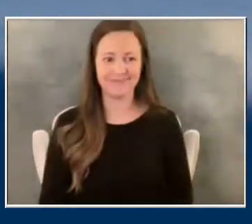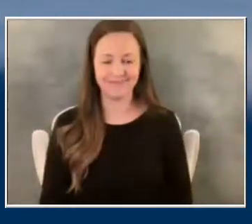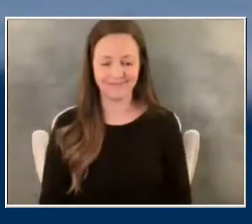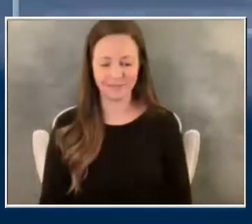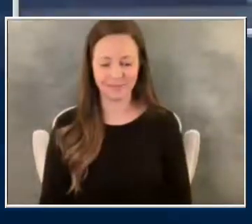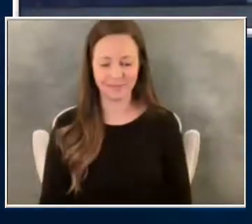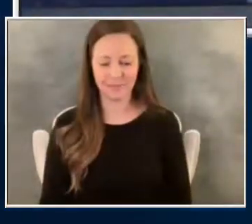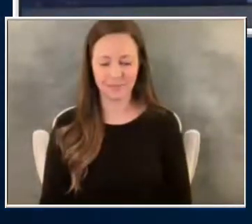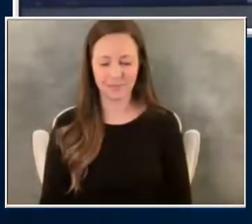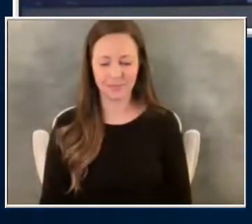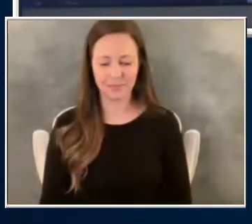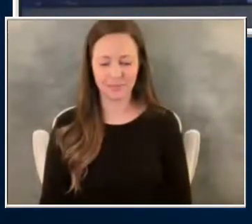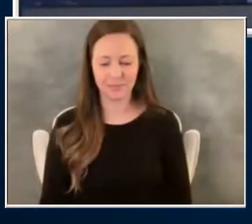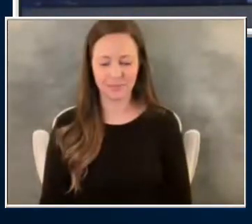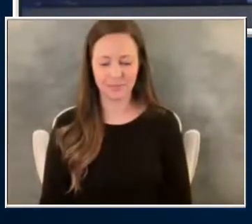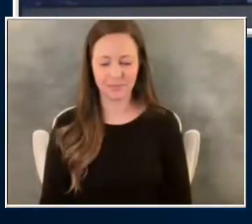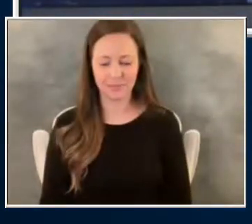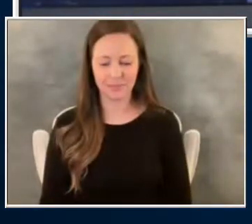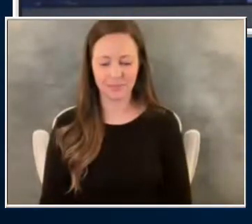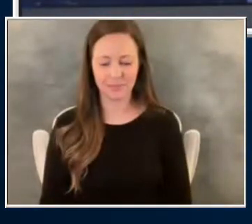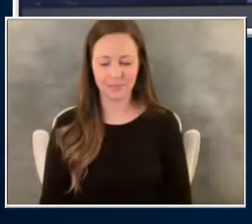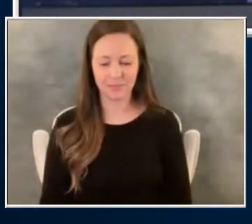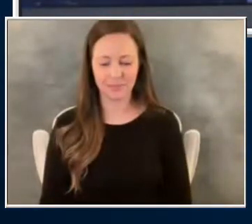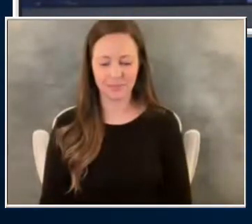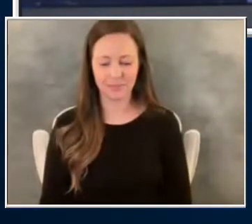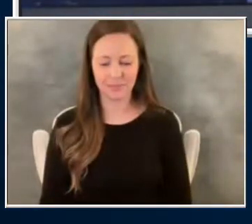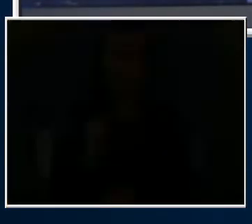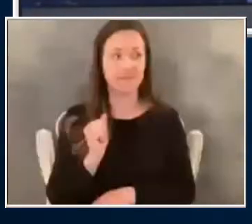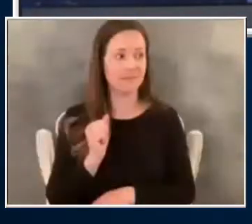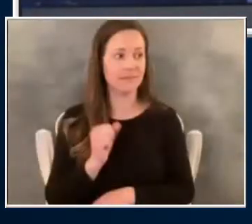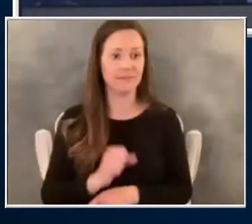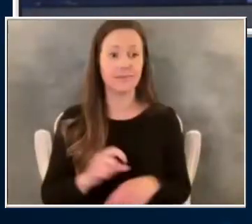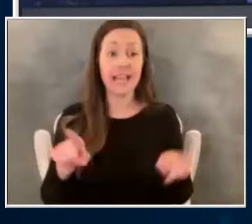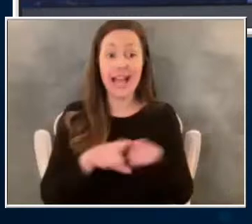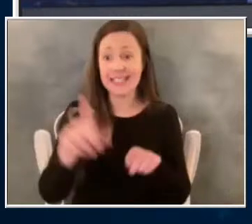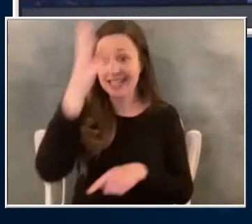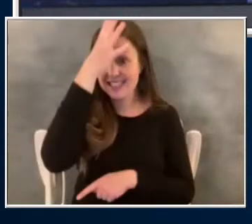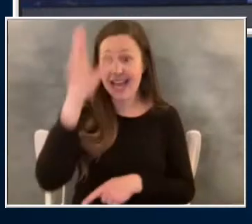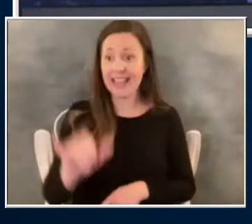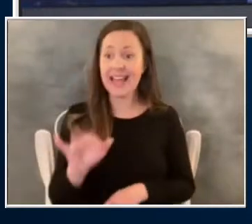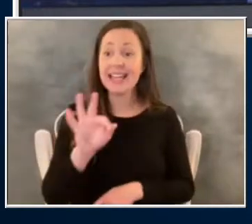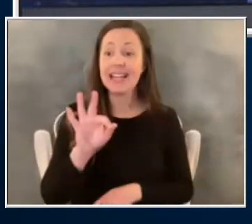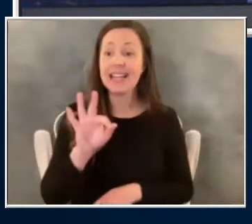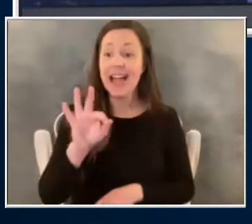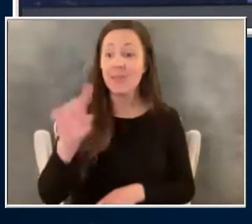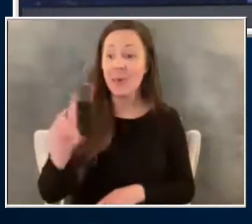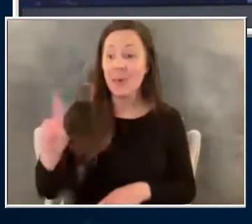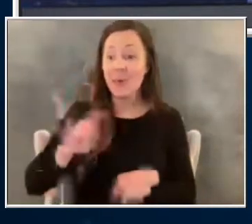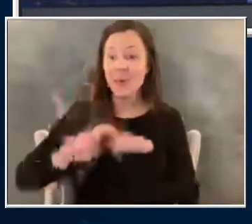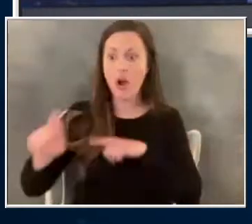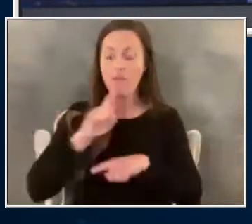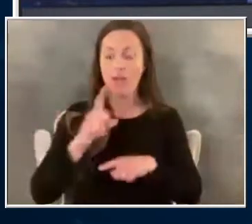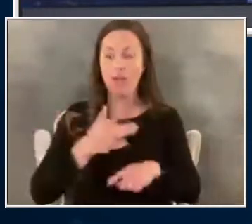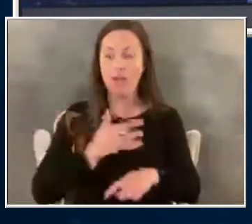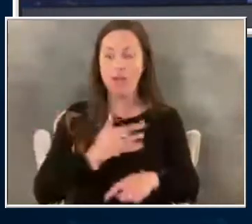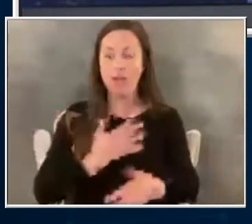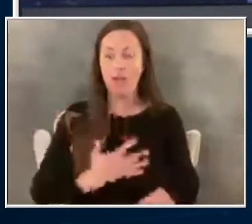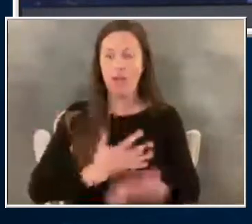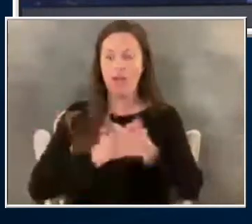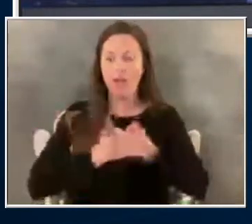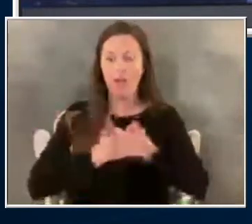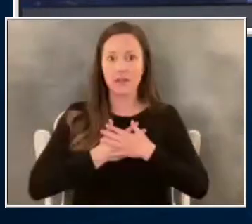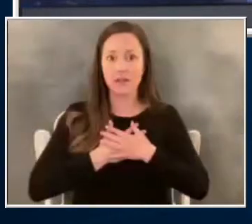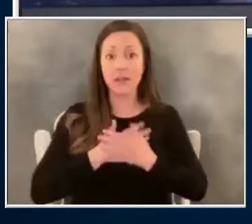Jeremy says, as a dad, that 911 call got me pretty emotional. I think we're all with you there, Jeremy. He says, all my kids delivered so fast